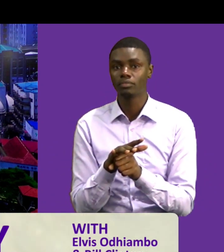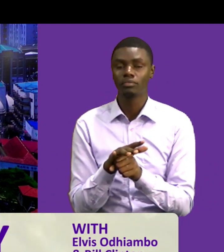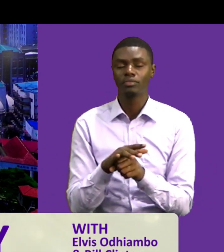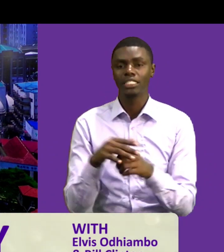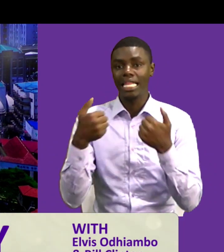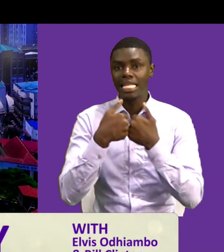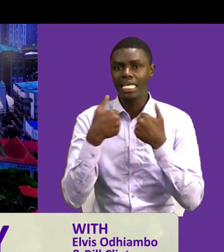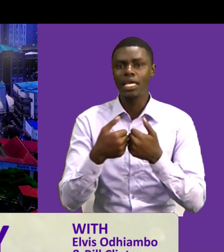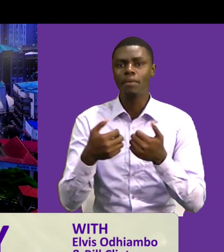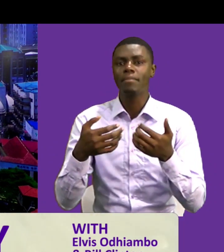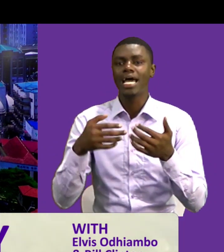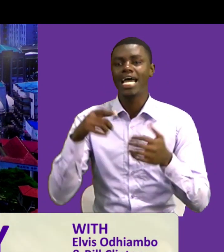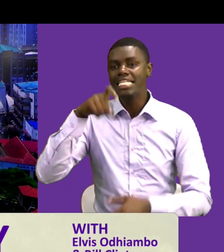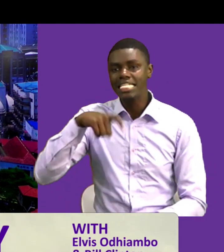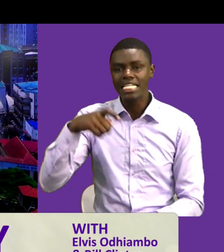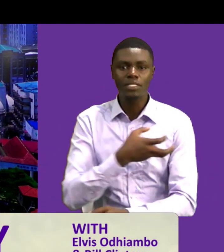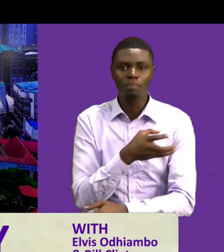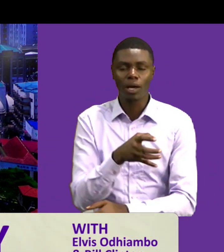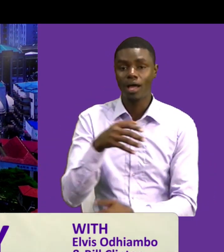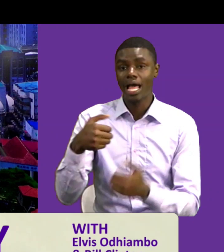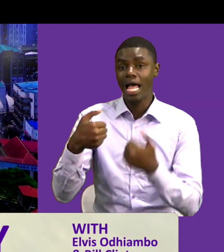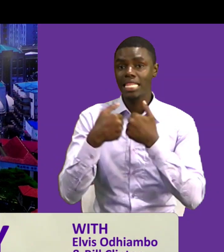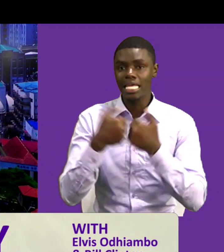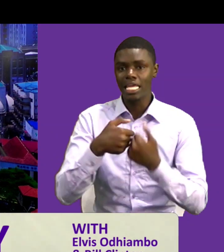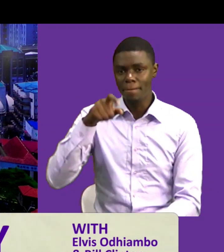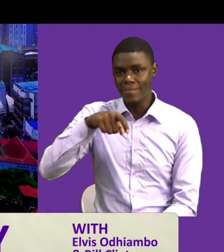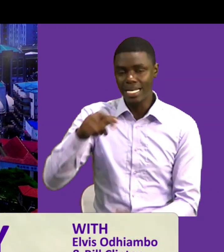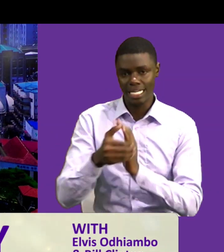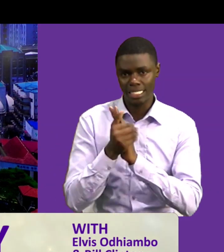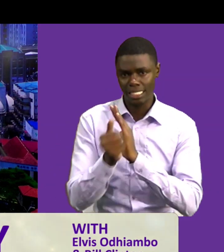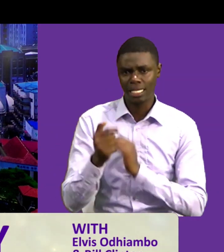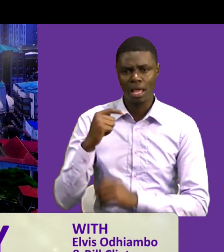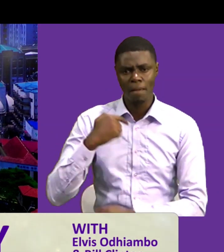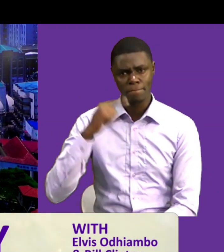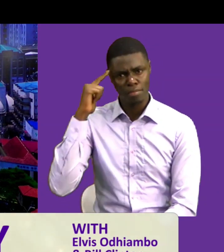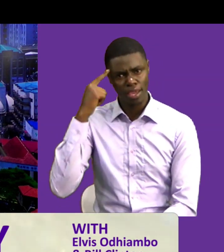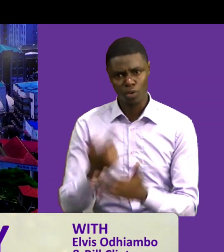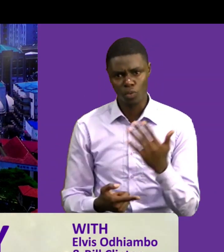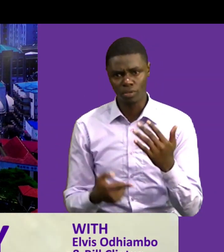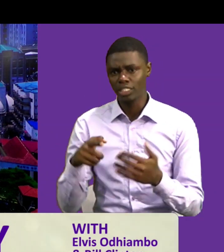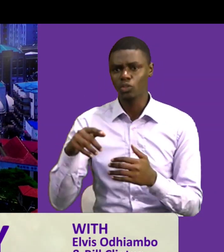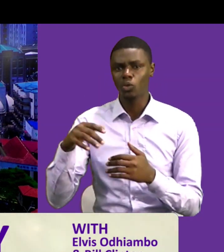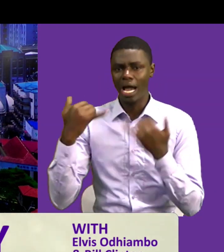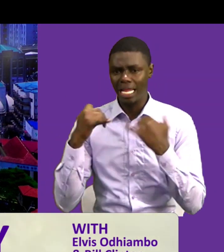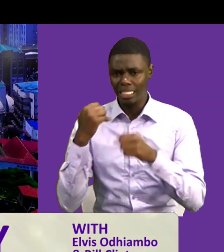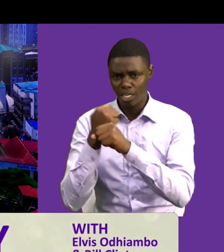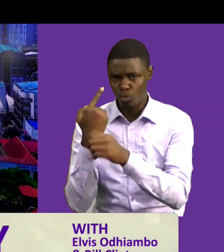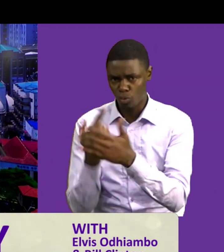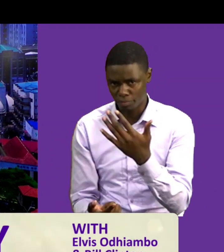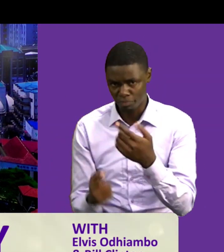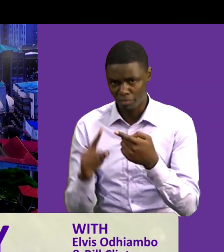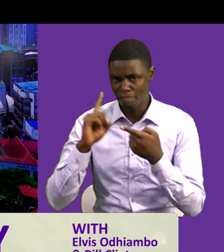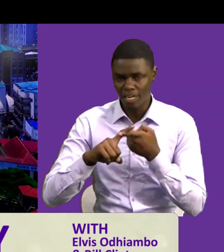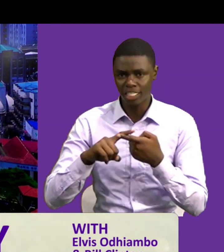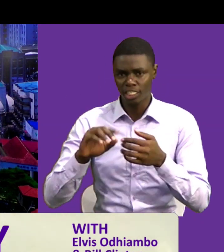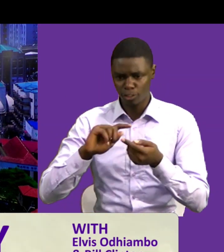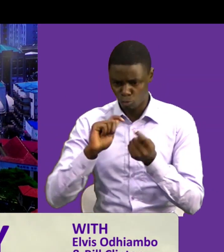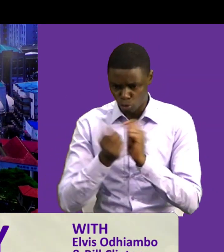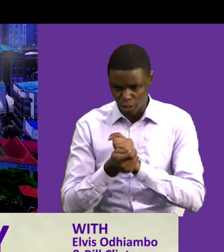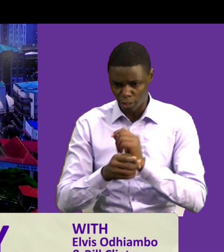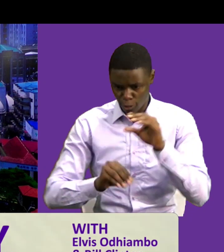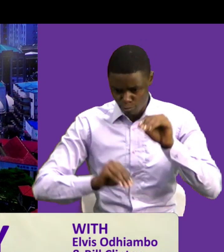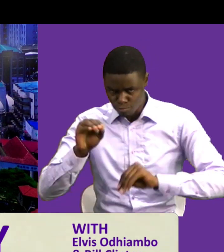the game requires power, the game requires skill. So I think what they should do first is to reform as a